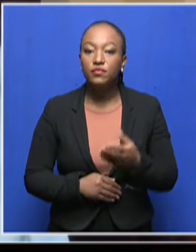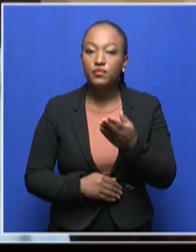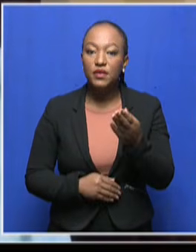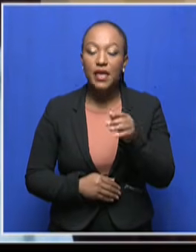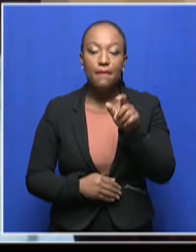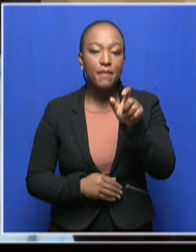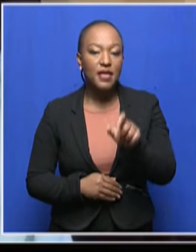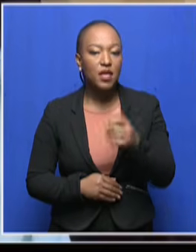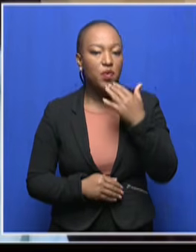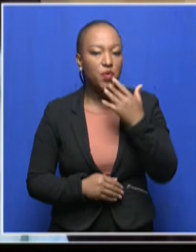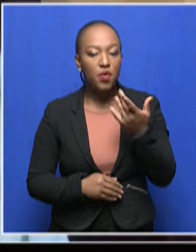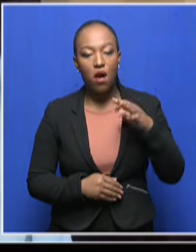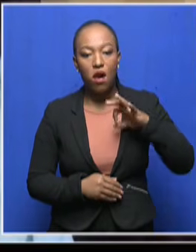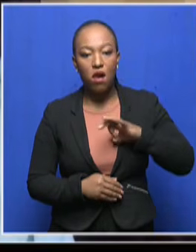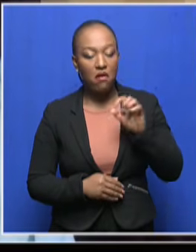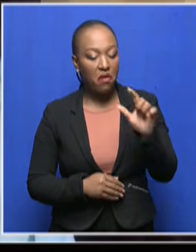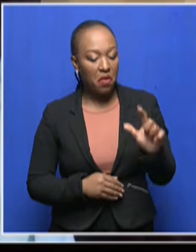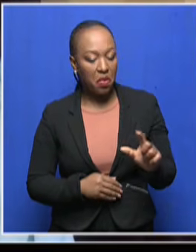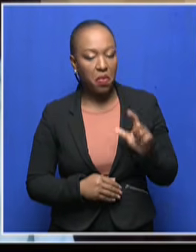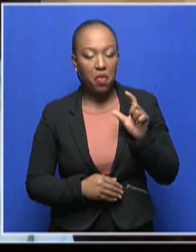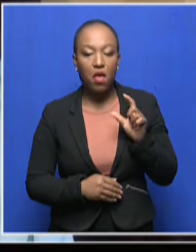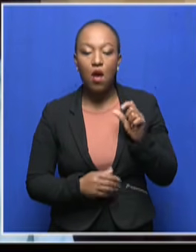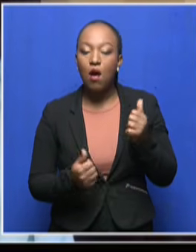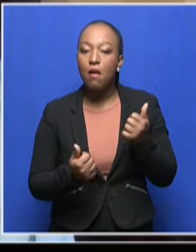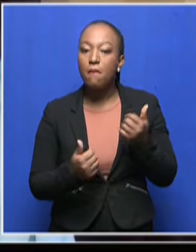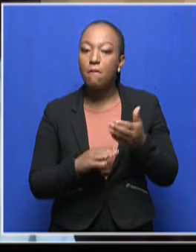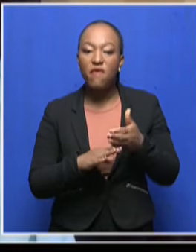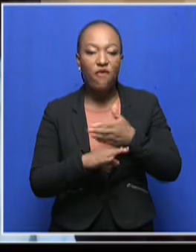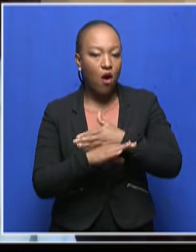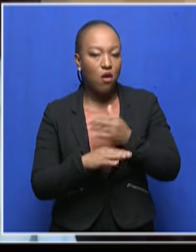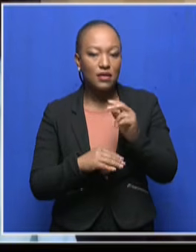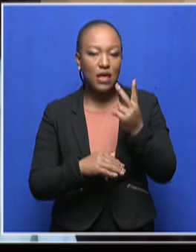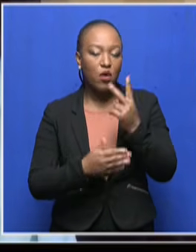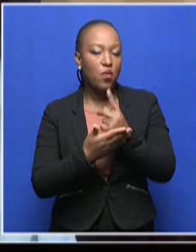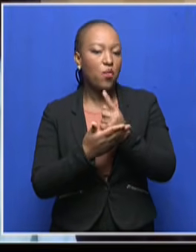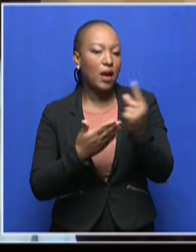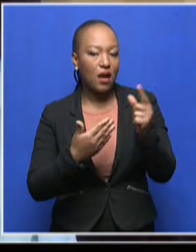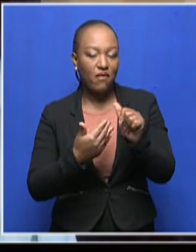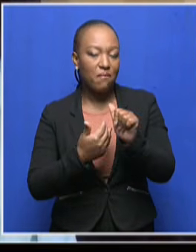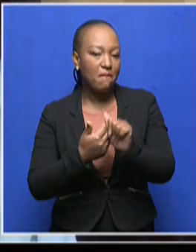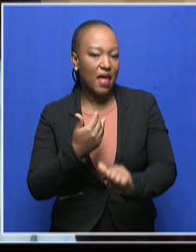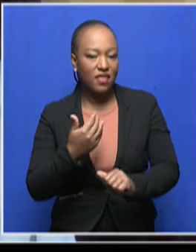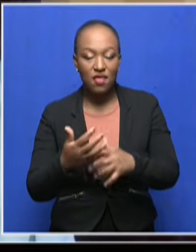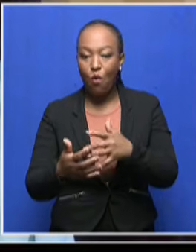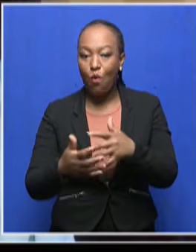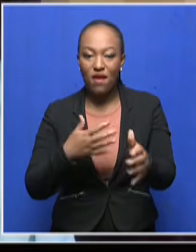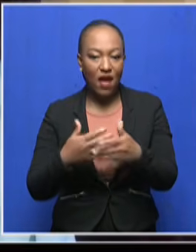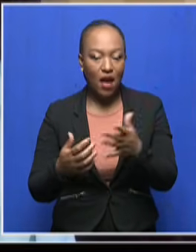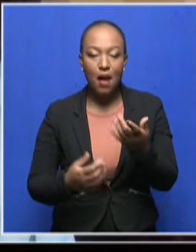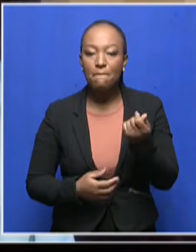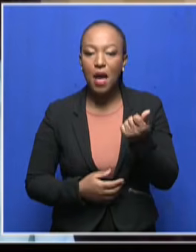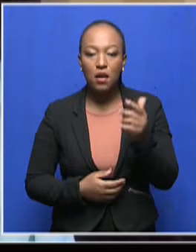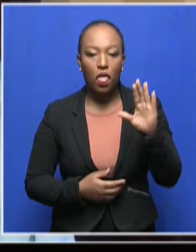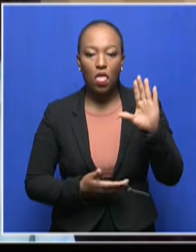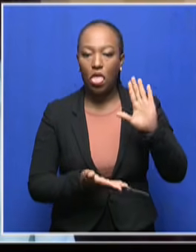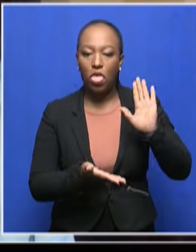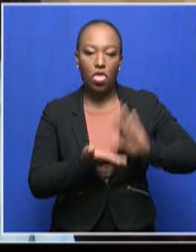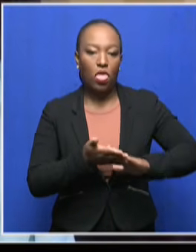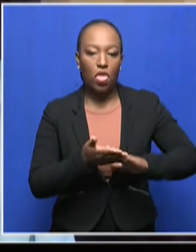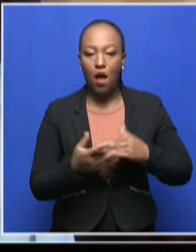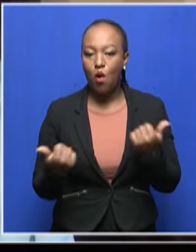basically exhausted before the month even hits the second of whatever the month, the respectable month it is, and this, I think,